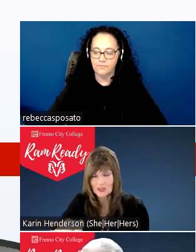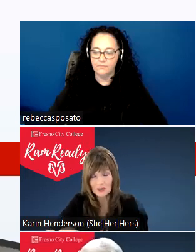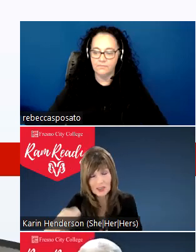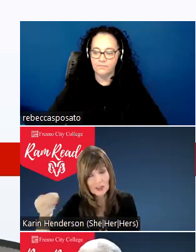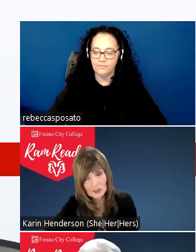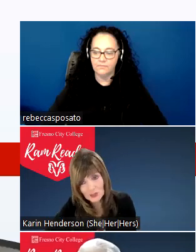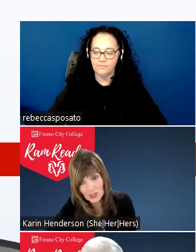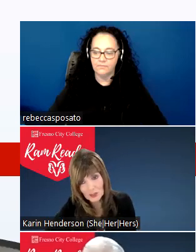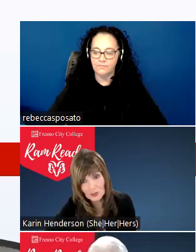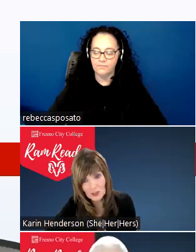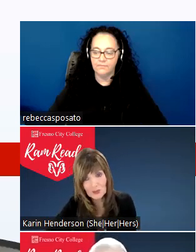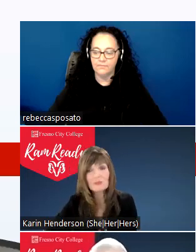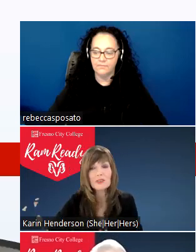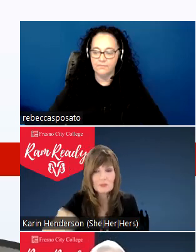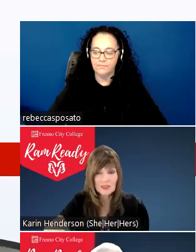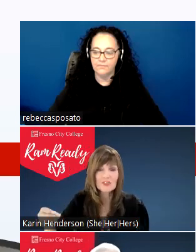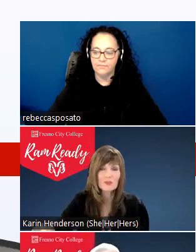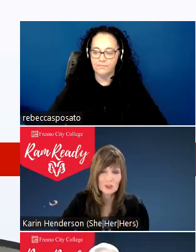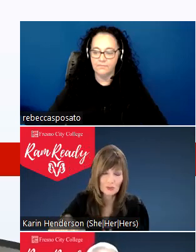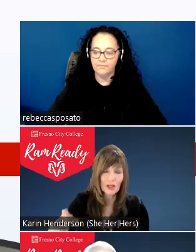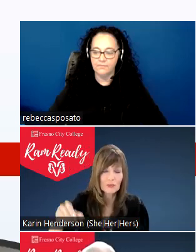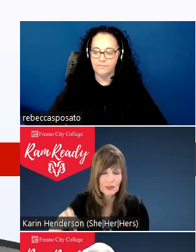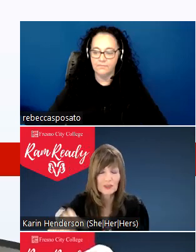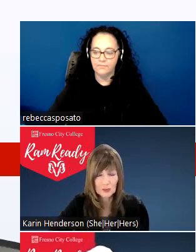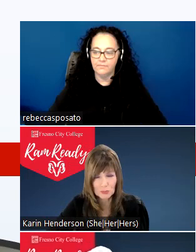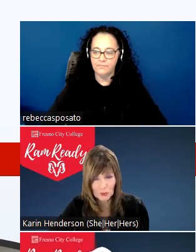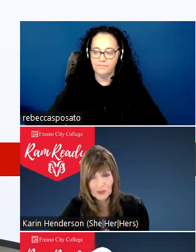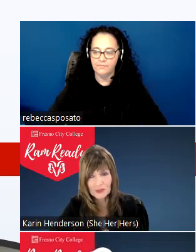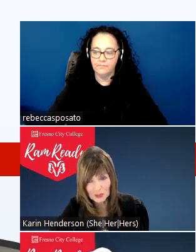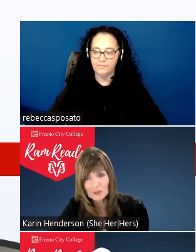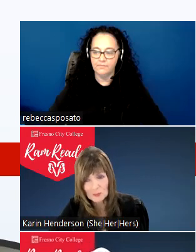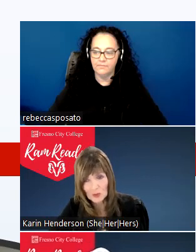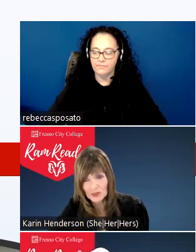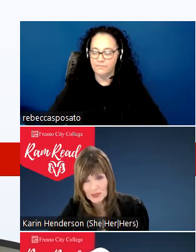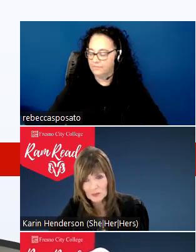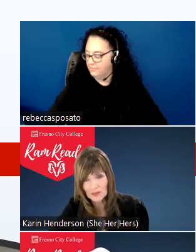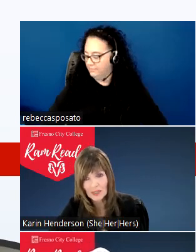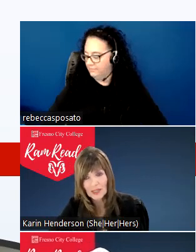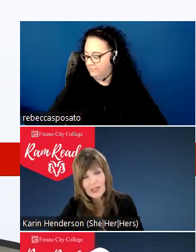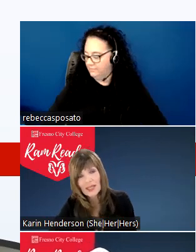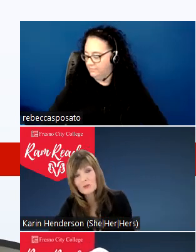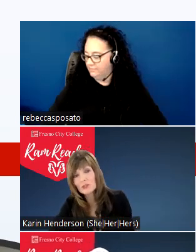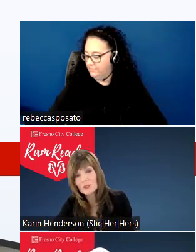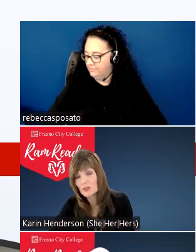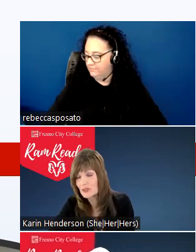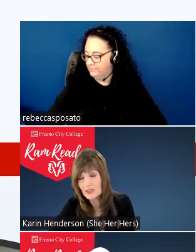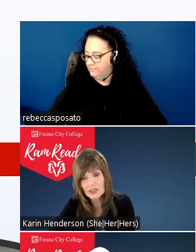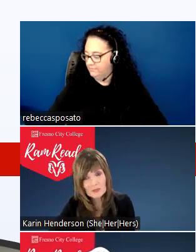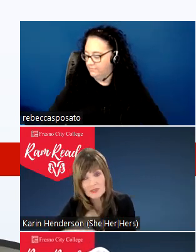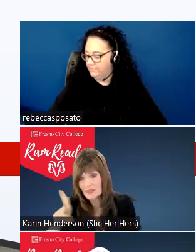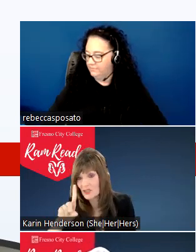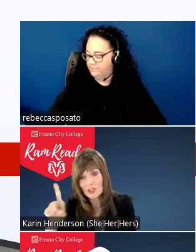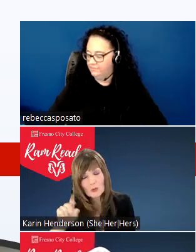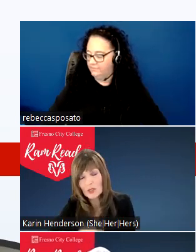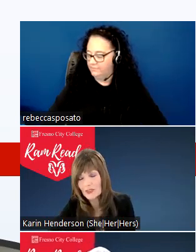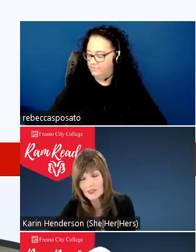you're necessarily going to do that career, but it means that we should probably explore it a little bit more in depth. And with career